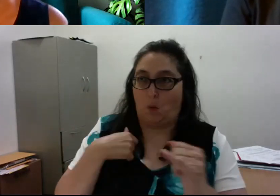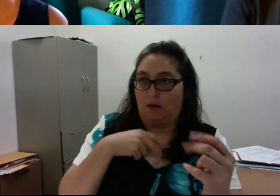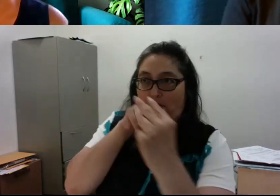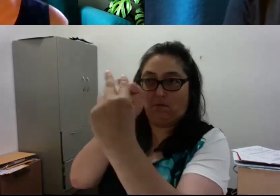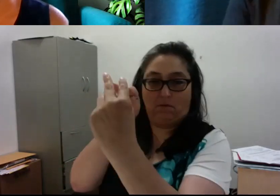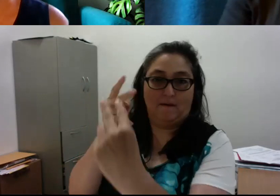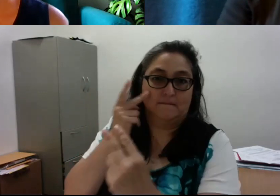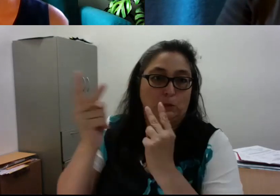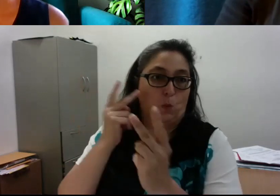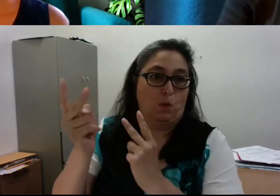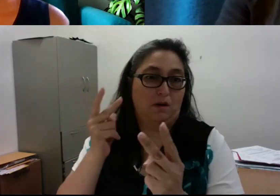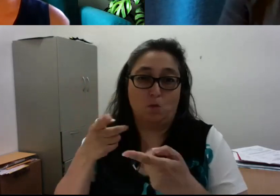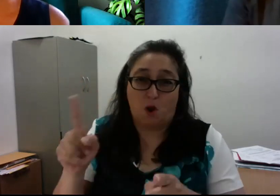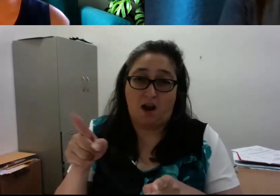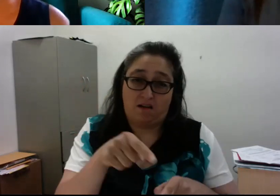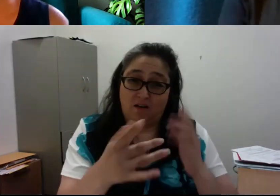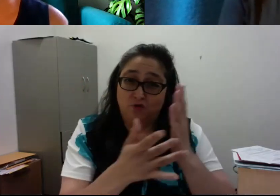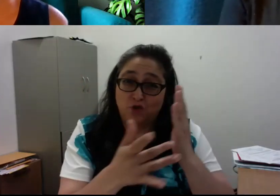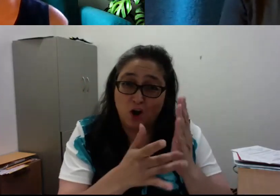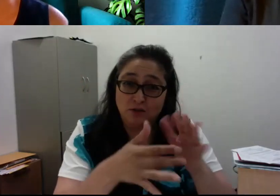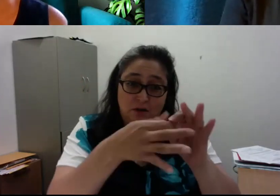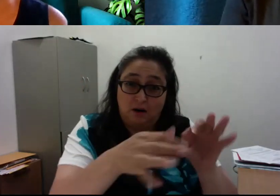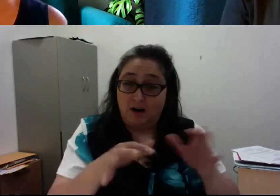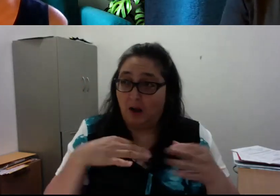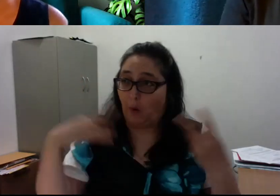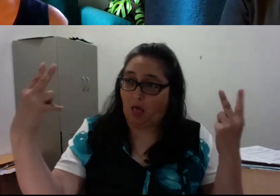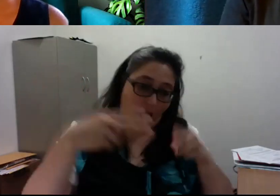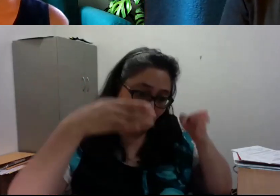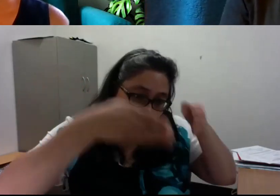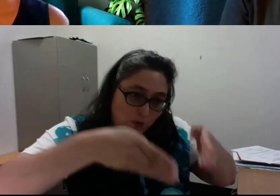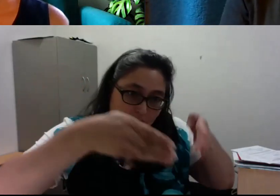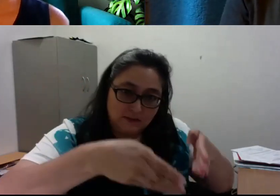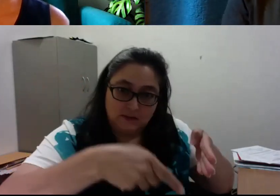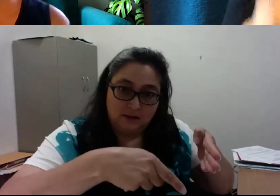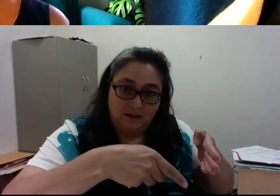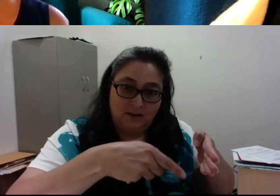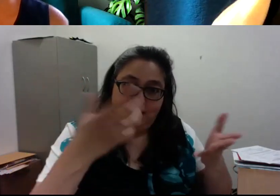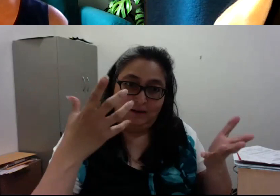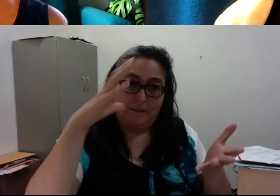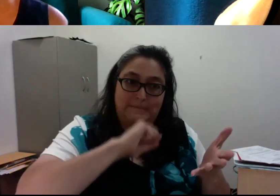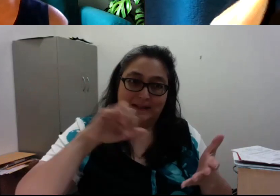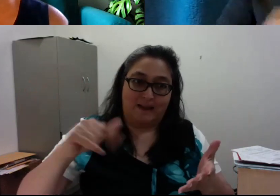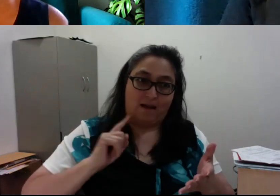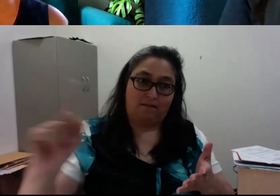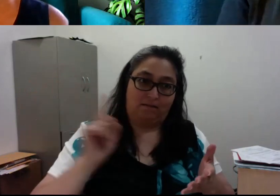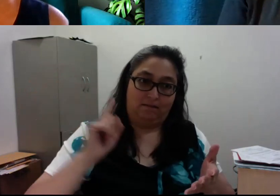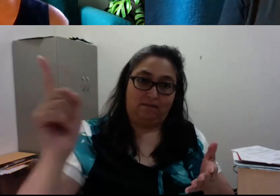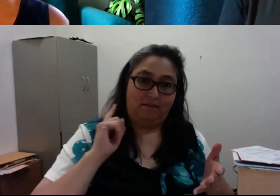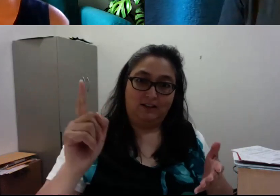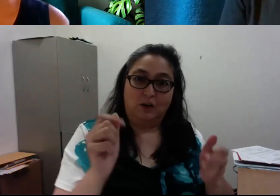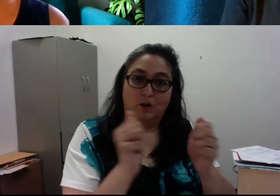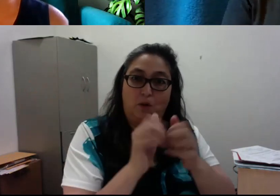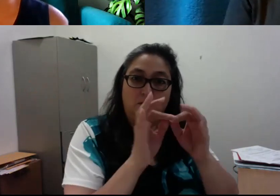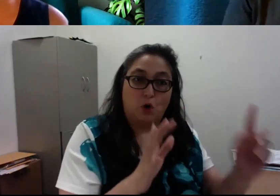person, the potential employer during the interview. We can look at them. And so if we're on Zoom, like, we're